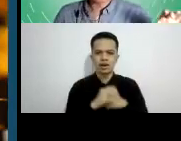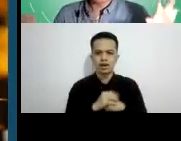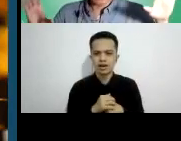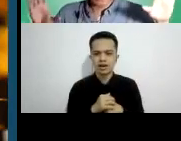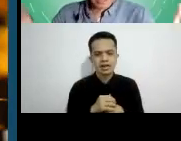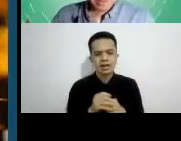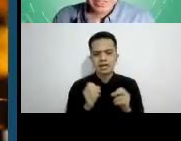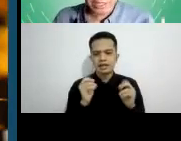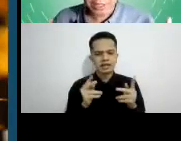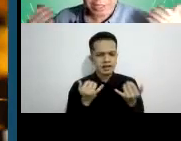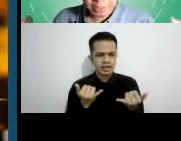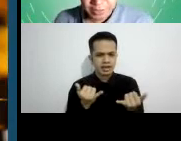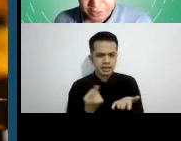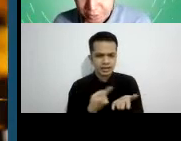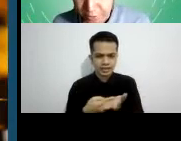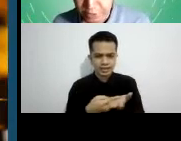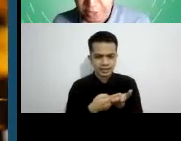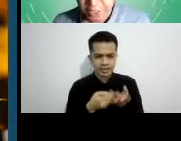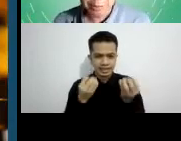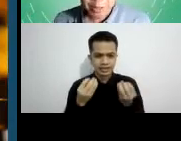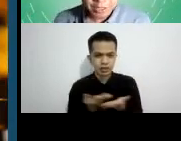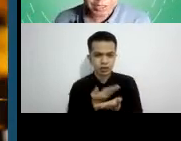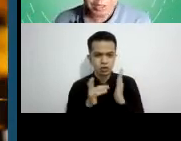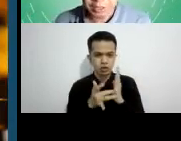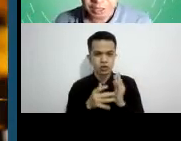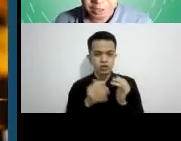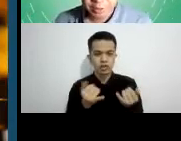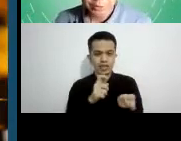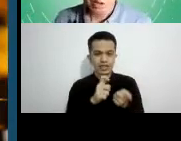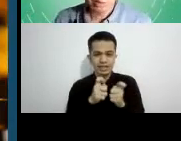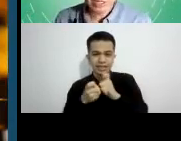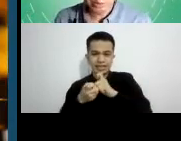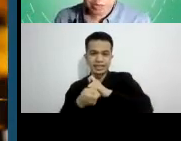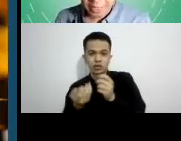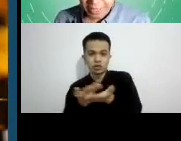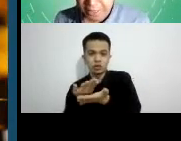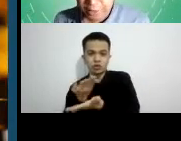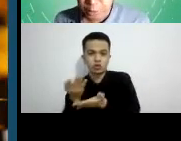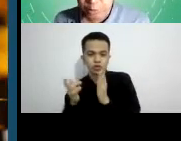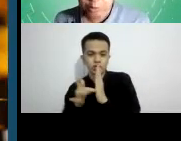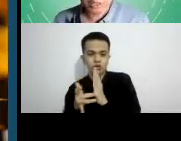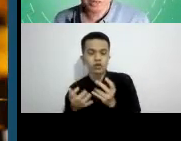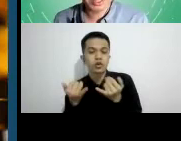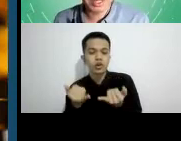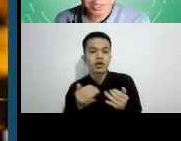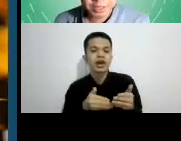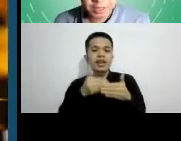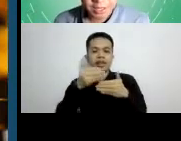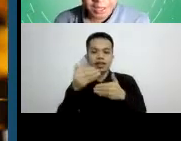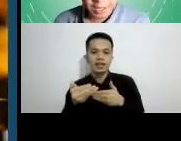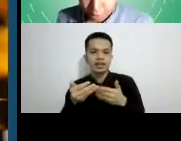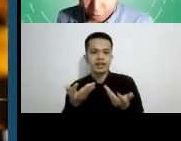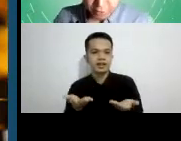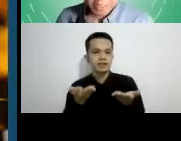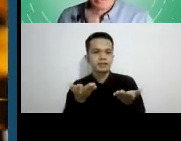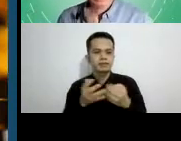okay, so now that we've discussed a lot of these new technologies and emerging technologies, we will next go towards smart cities.